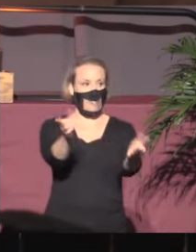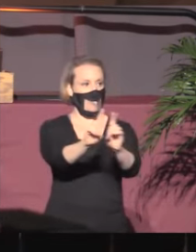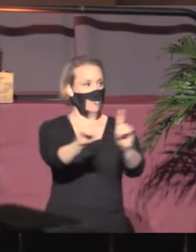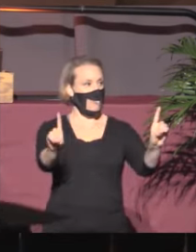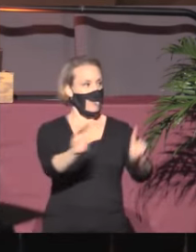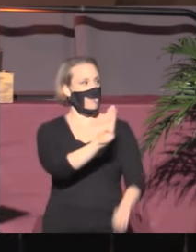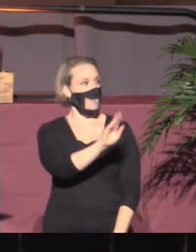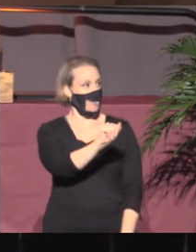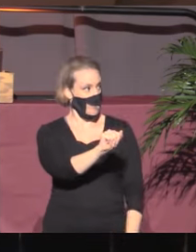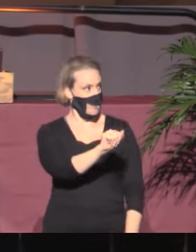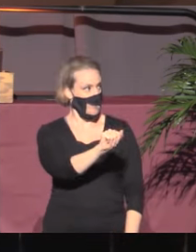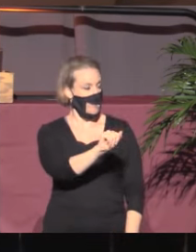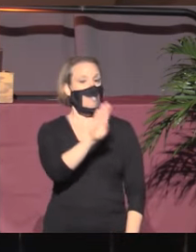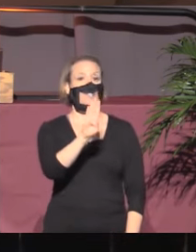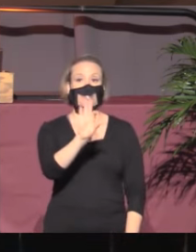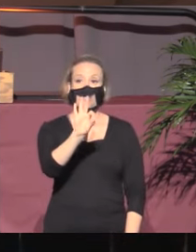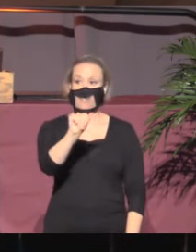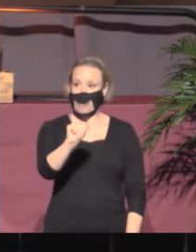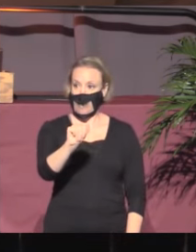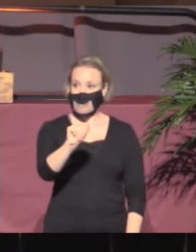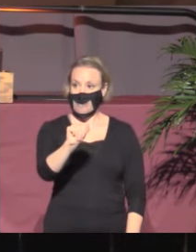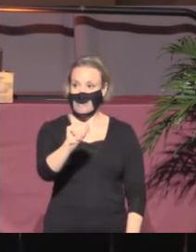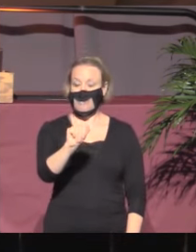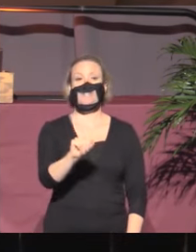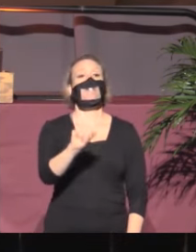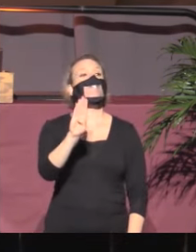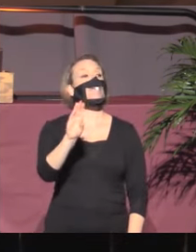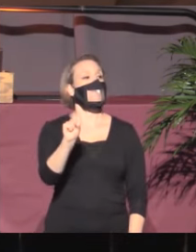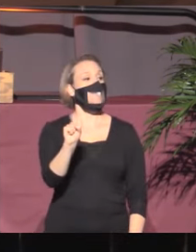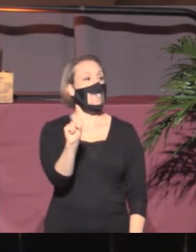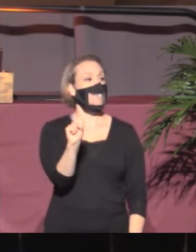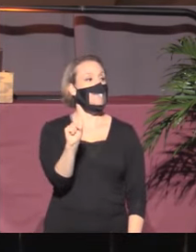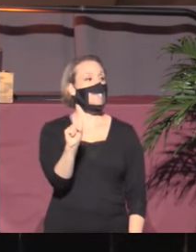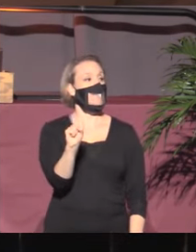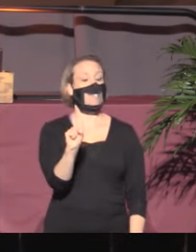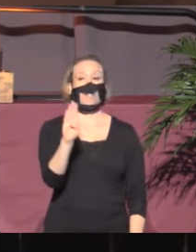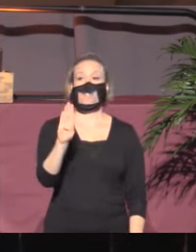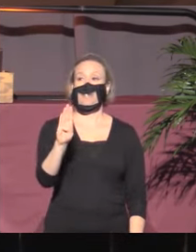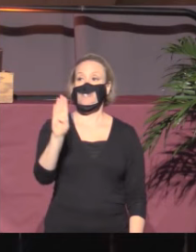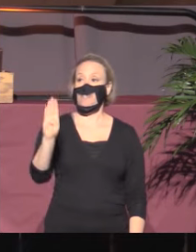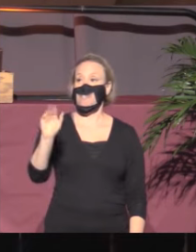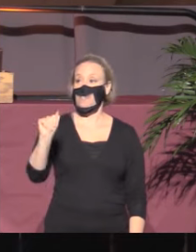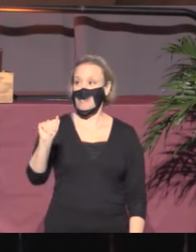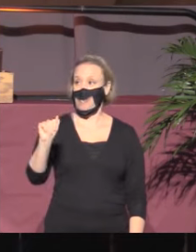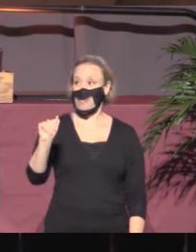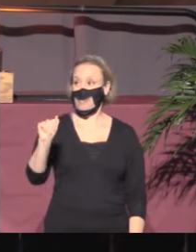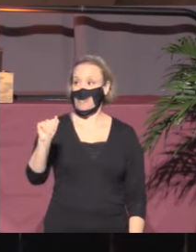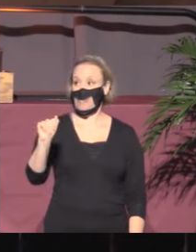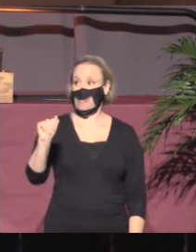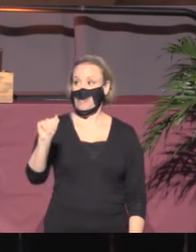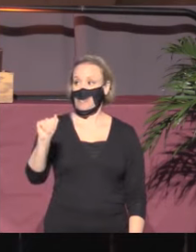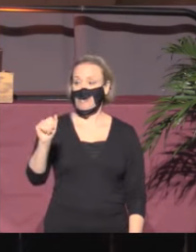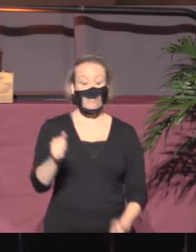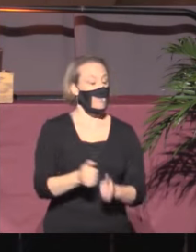of Arts, Bachelor of Fine Arts, Bachelor of Science, Bachelor of Business Administration, with all